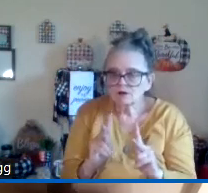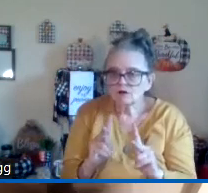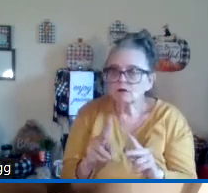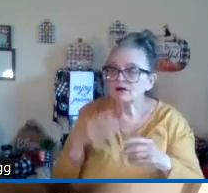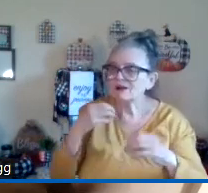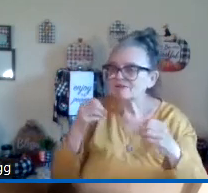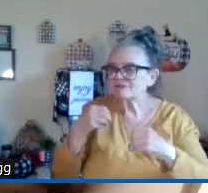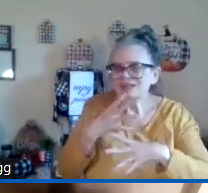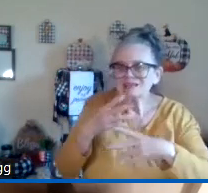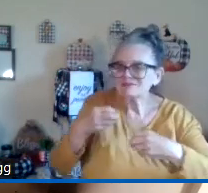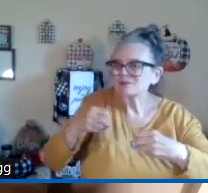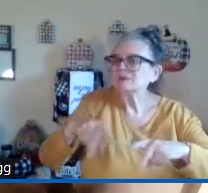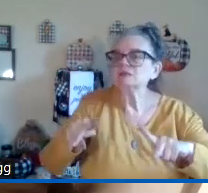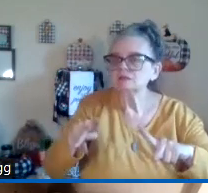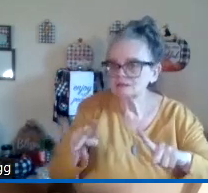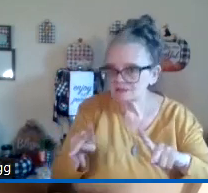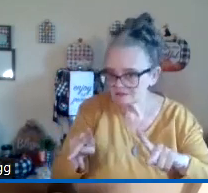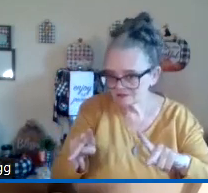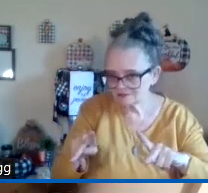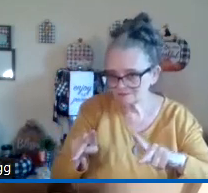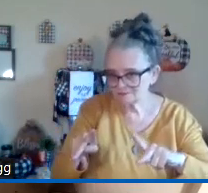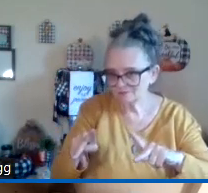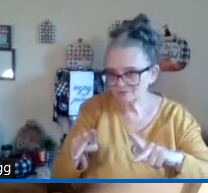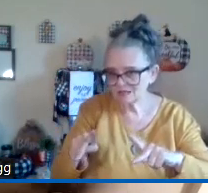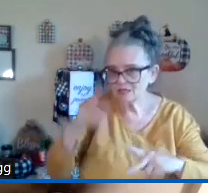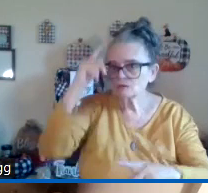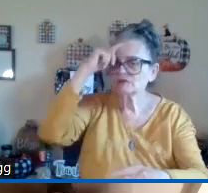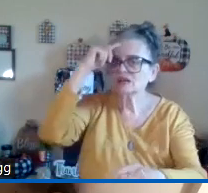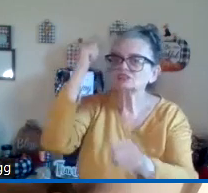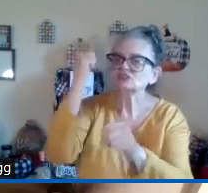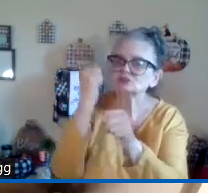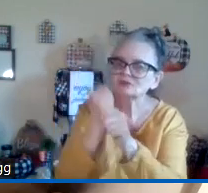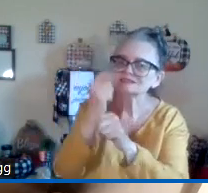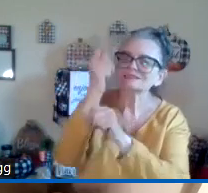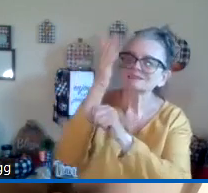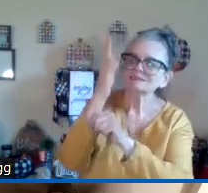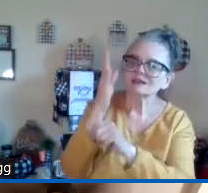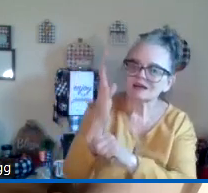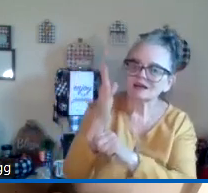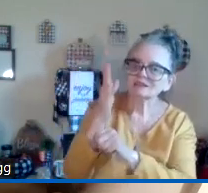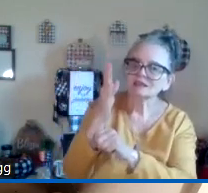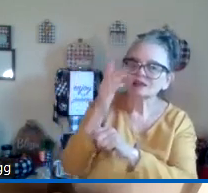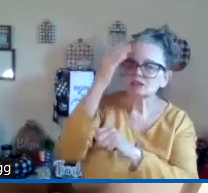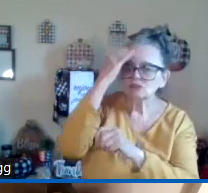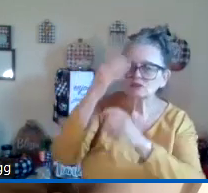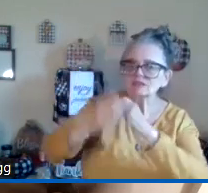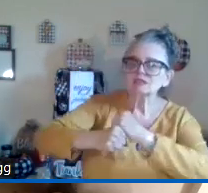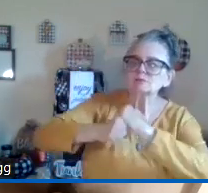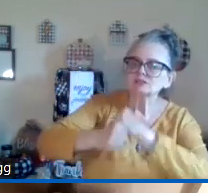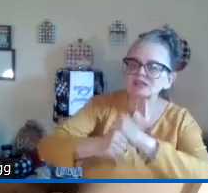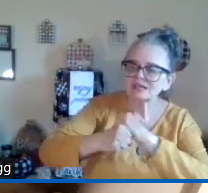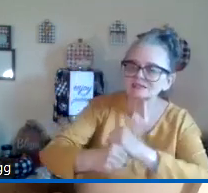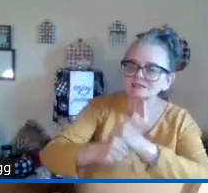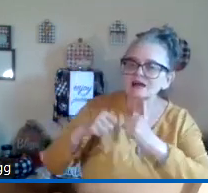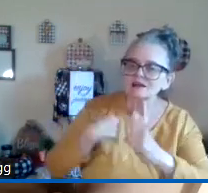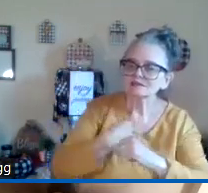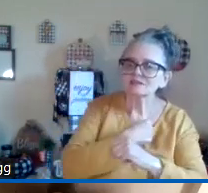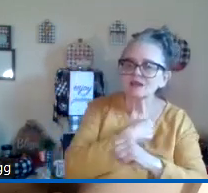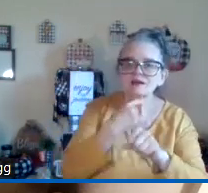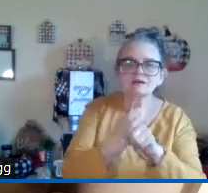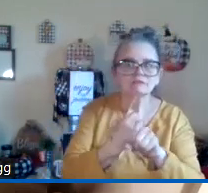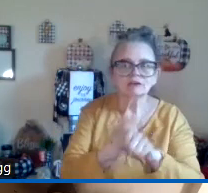they will be destroyed. And if they continue in all that stubbornness, later in life, it will